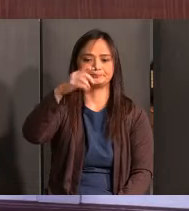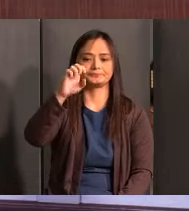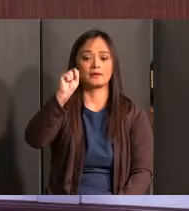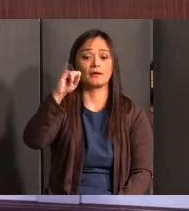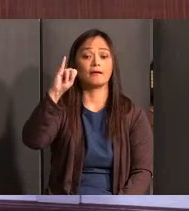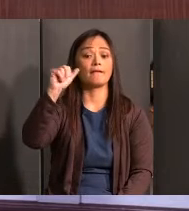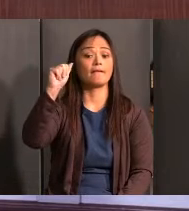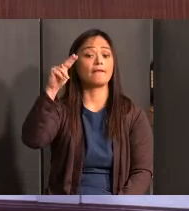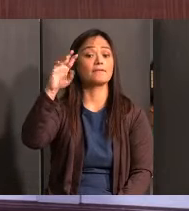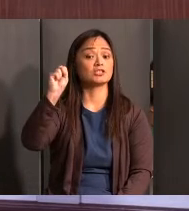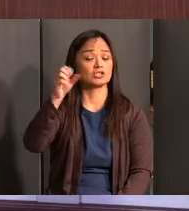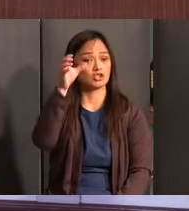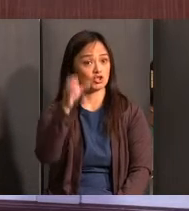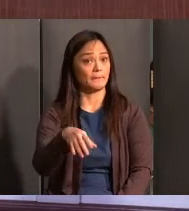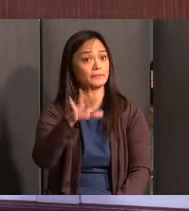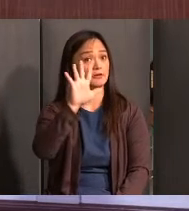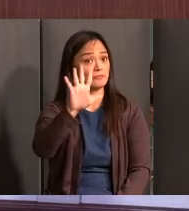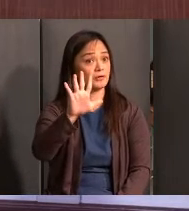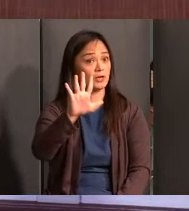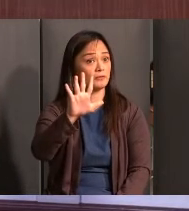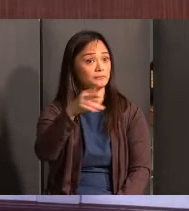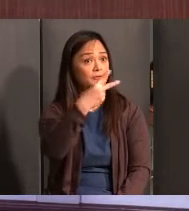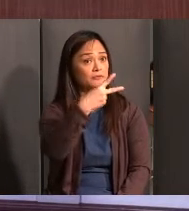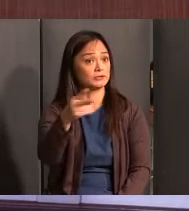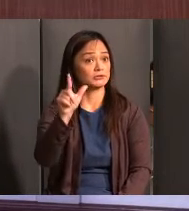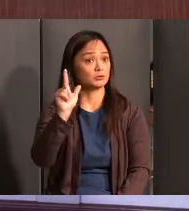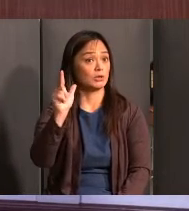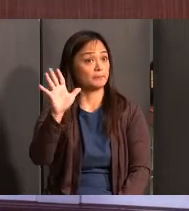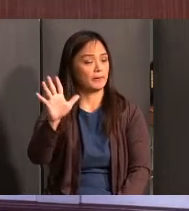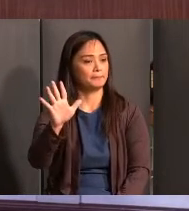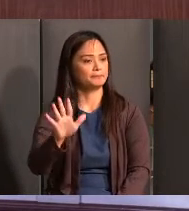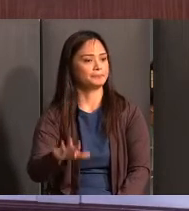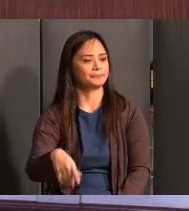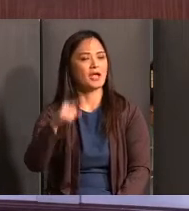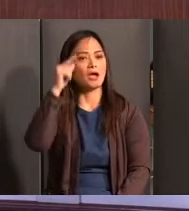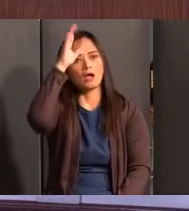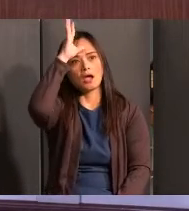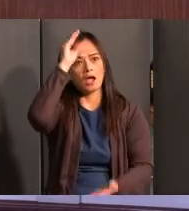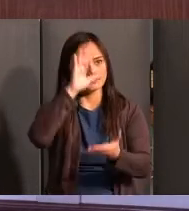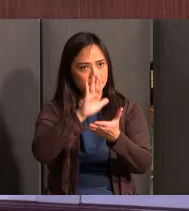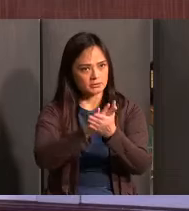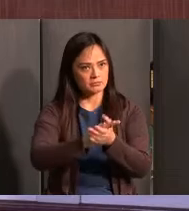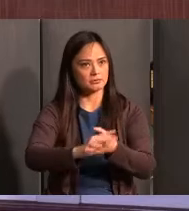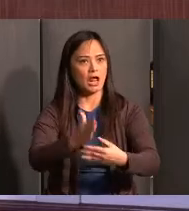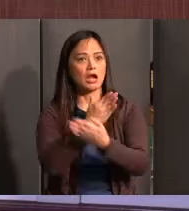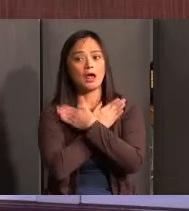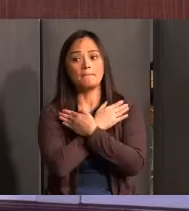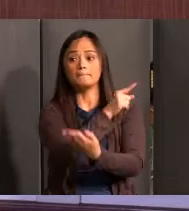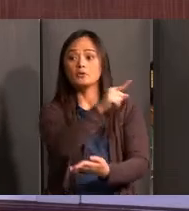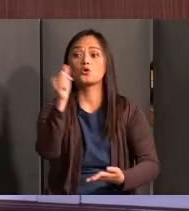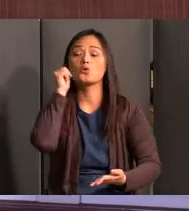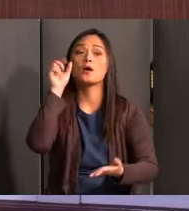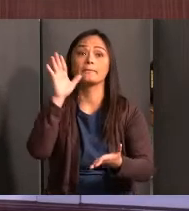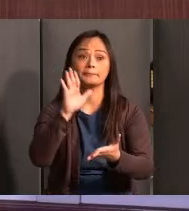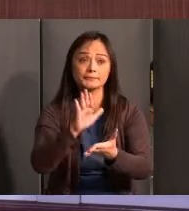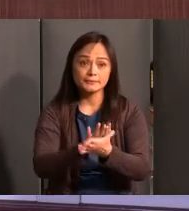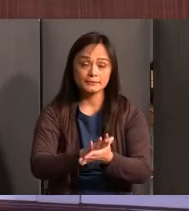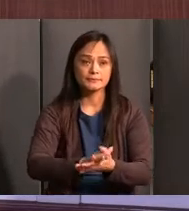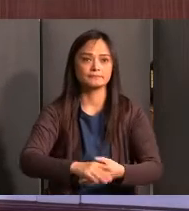5:25. Ano sinasabi? Ephesians 5:25. Ang sabi dito, husbands, love your